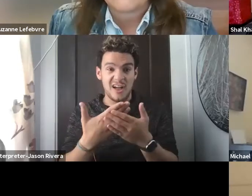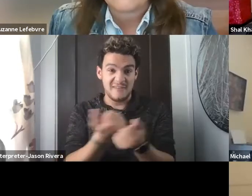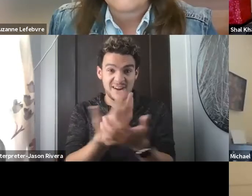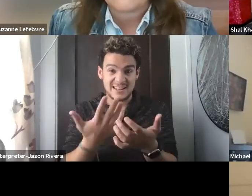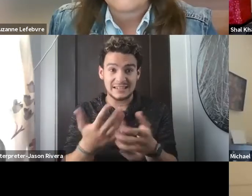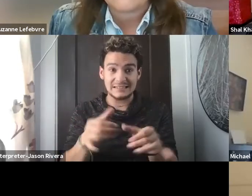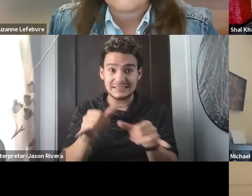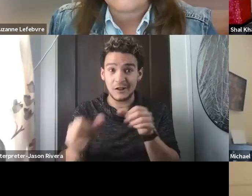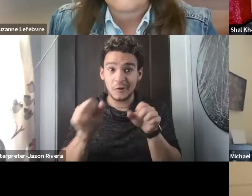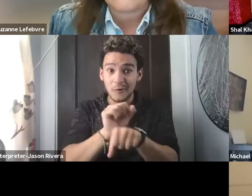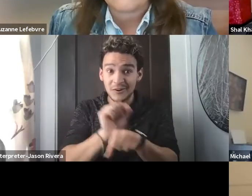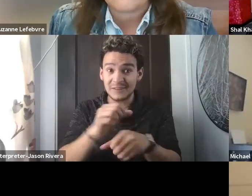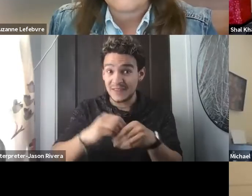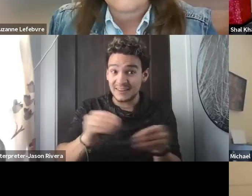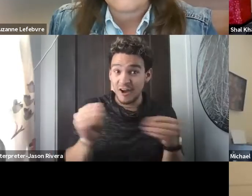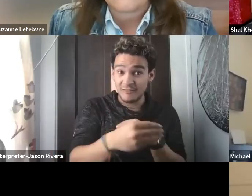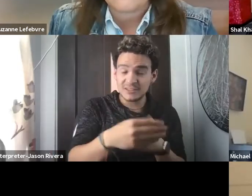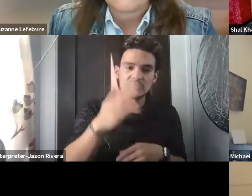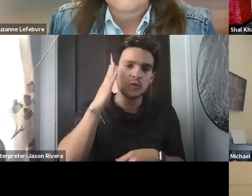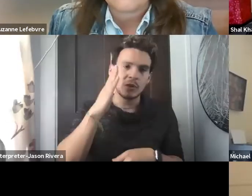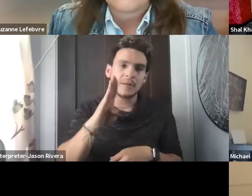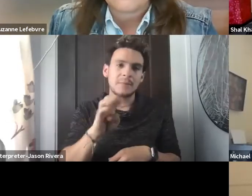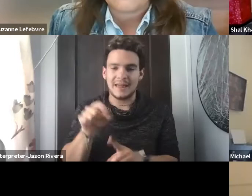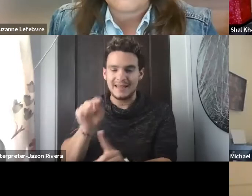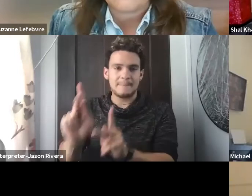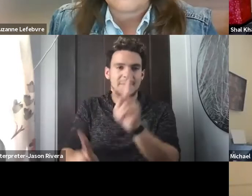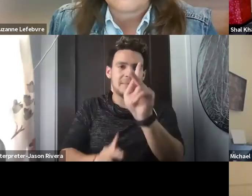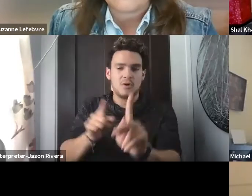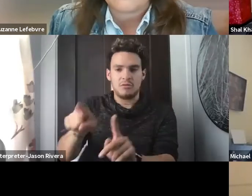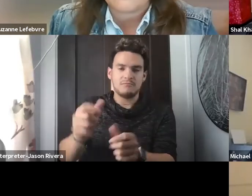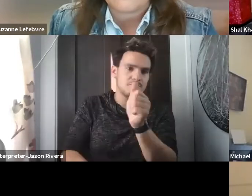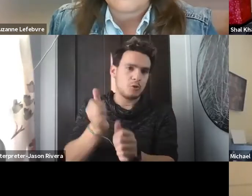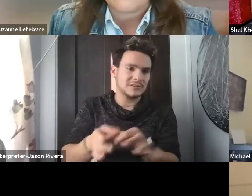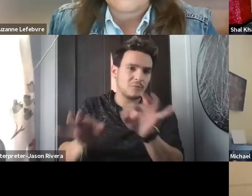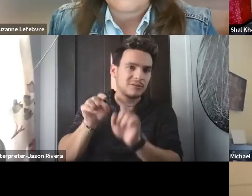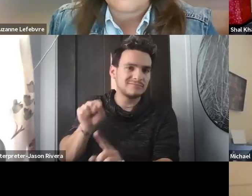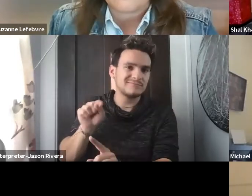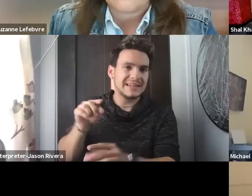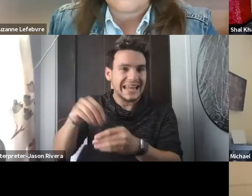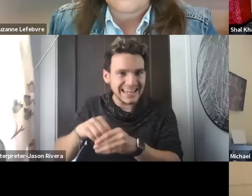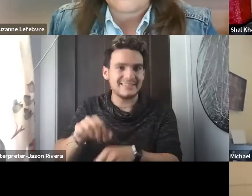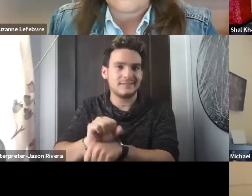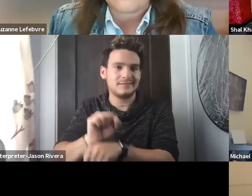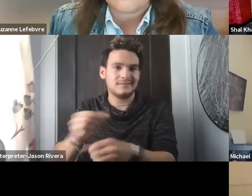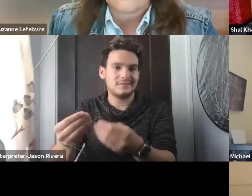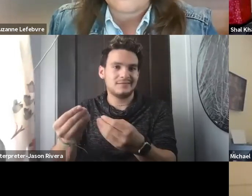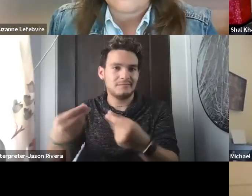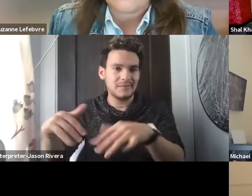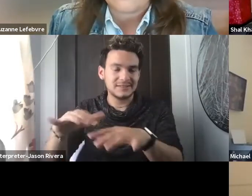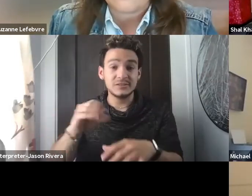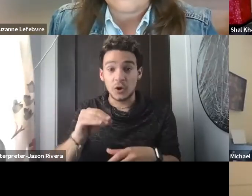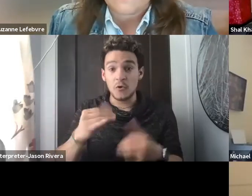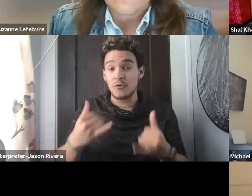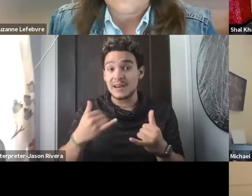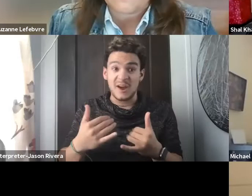company office have and always will be about the people. So again, office is going to remain as largely as we know